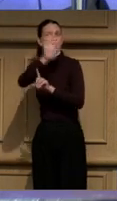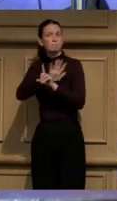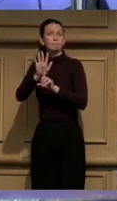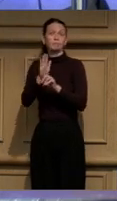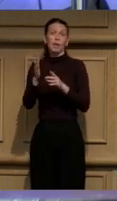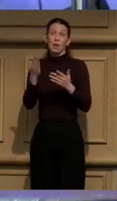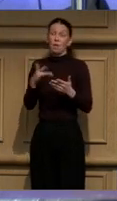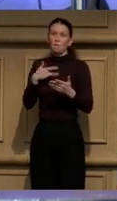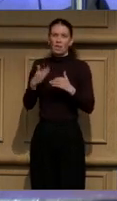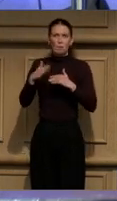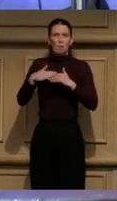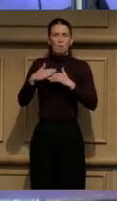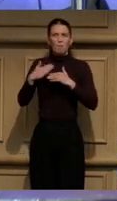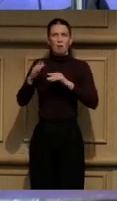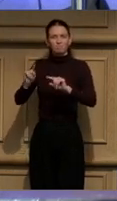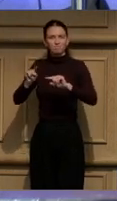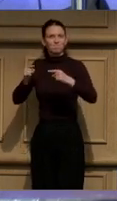contested and hard won.